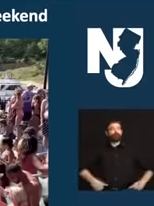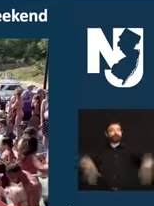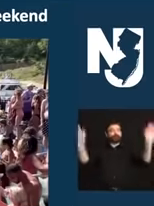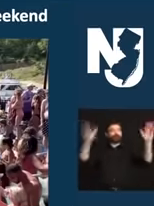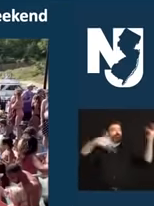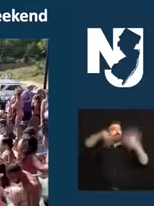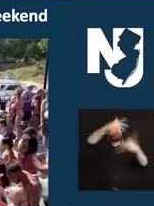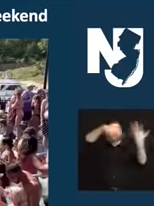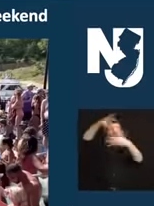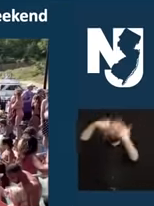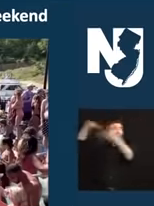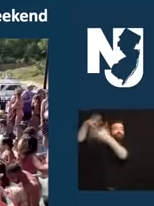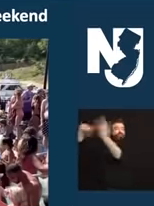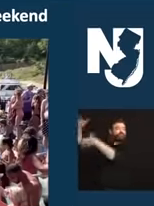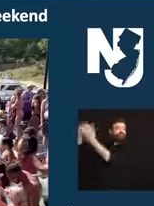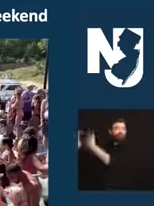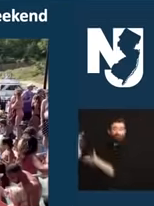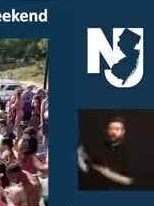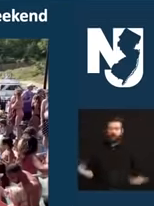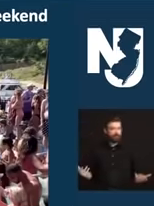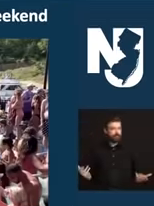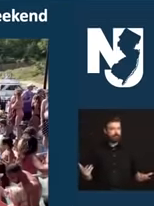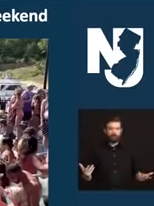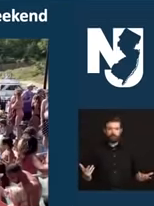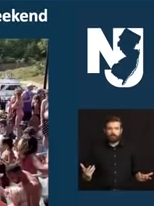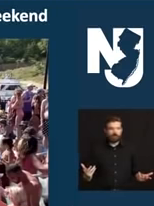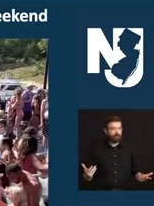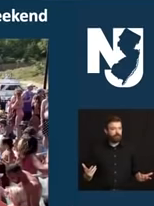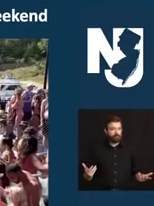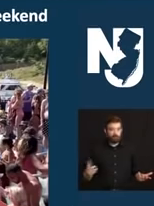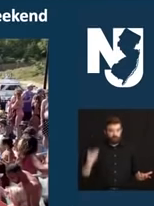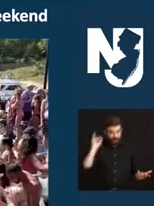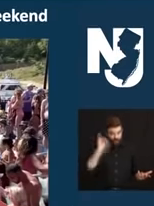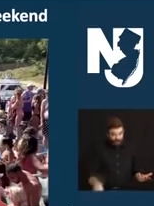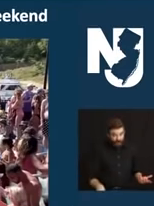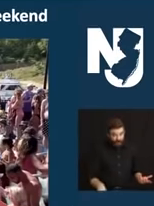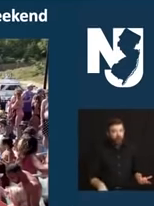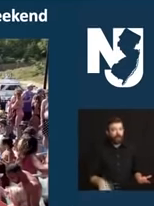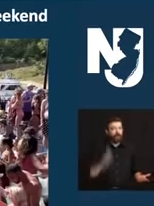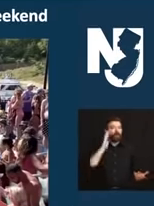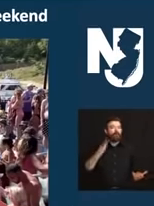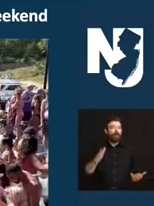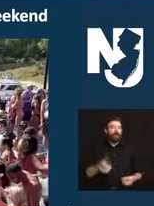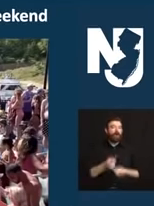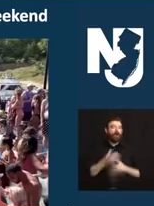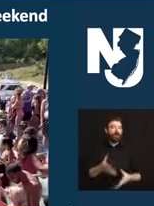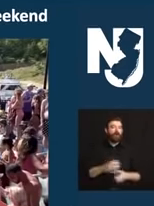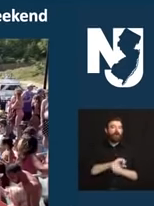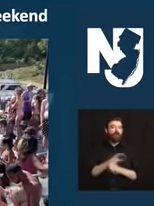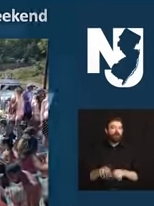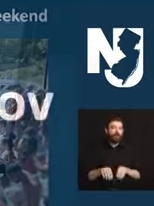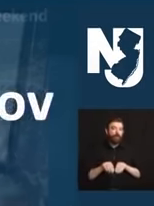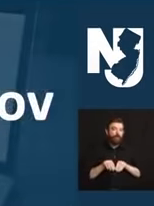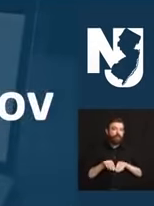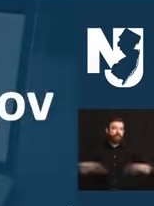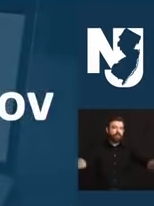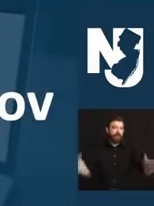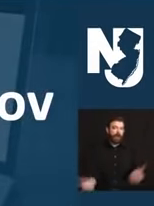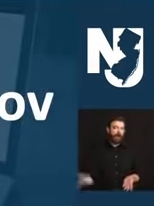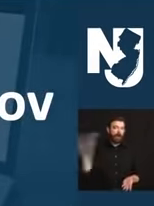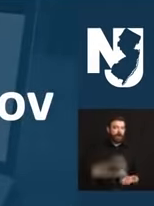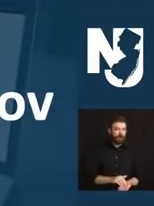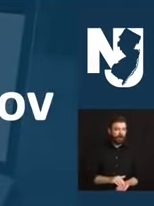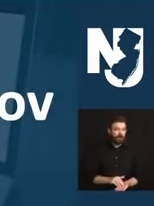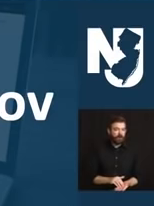flare-ups happen. This is how you risk turning your community into a hot spot. Now listen, I know there are many, many